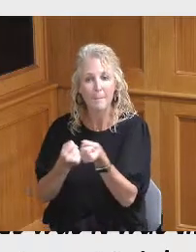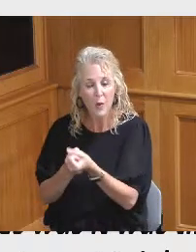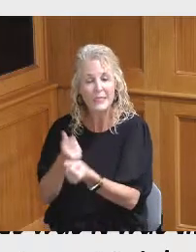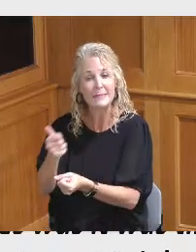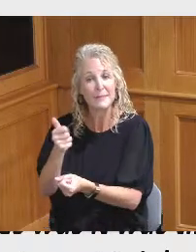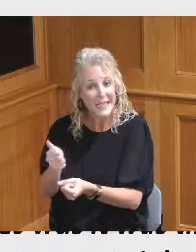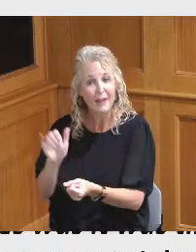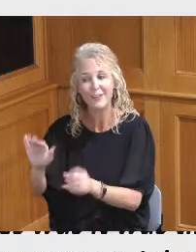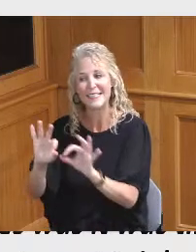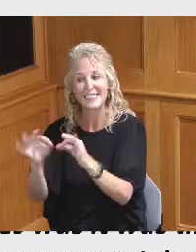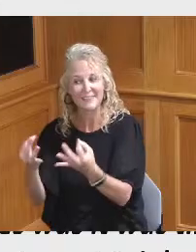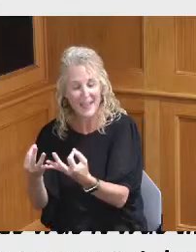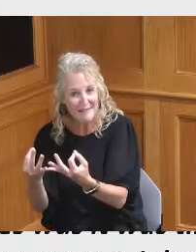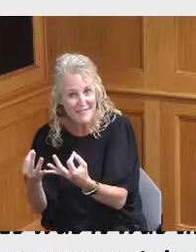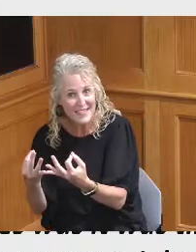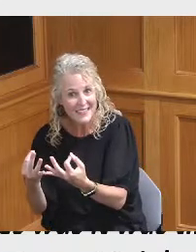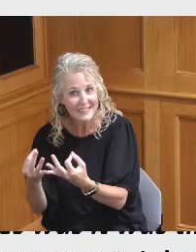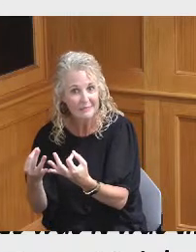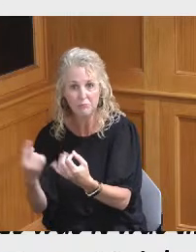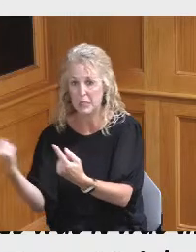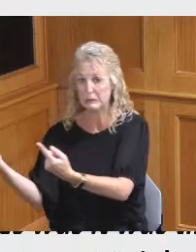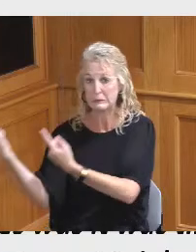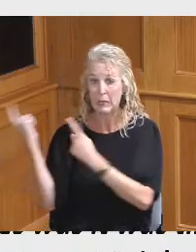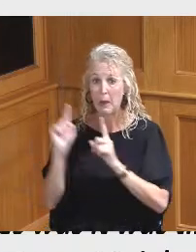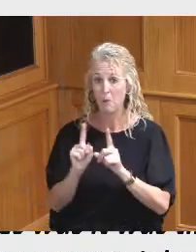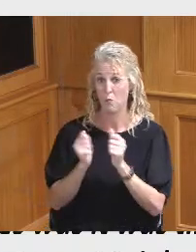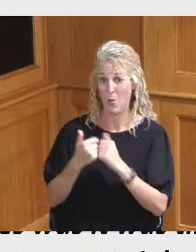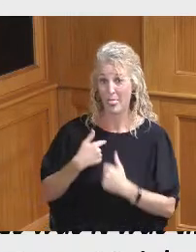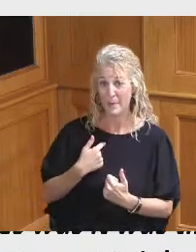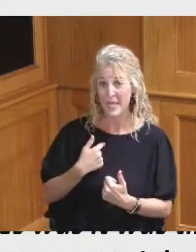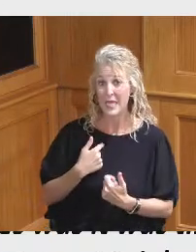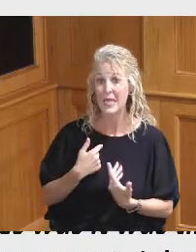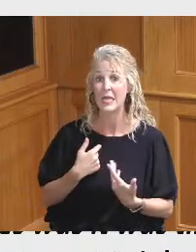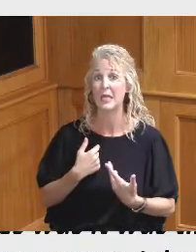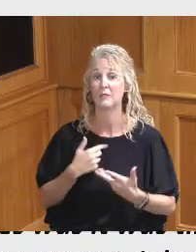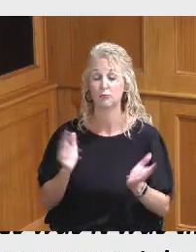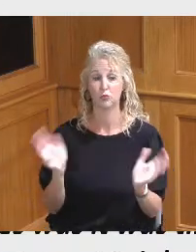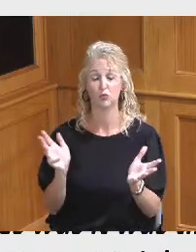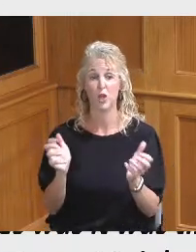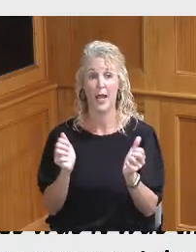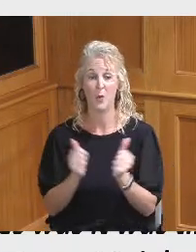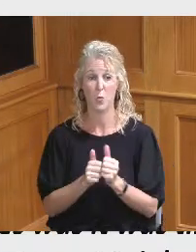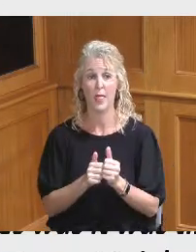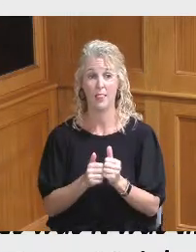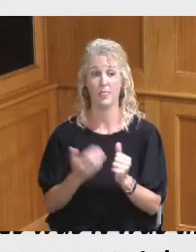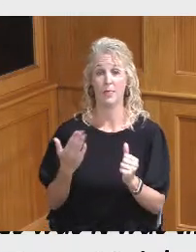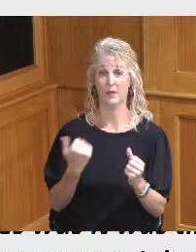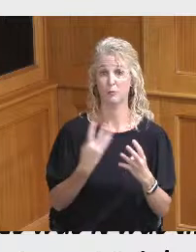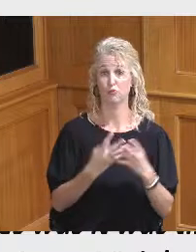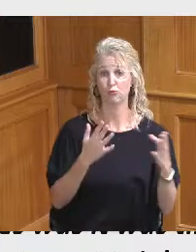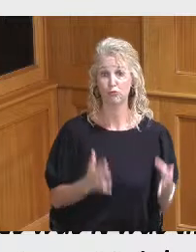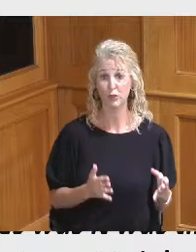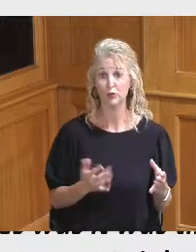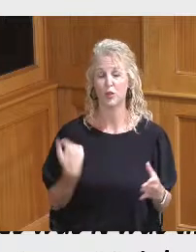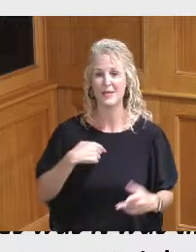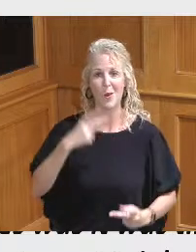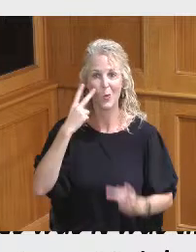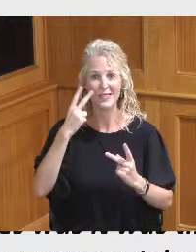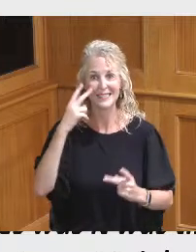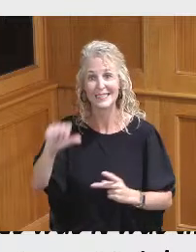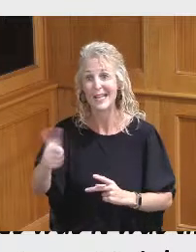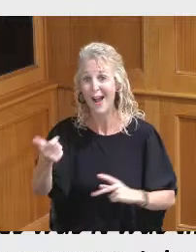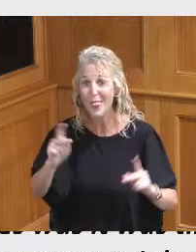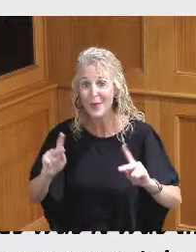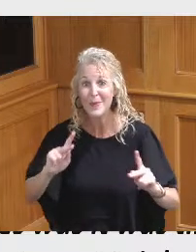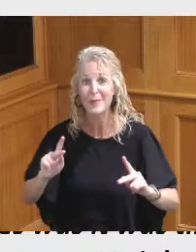family. He has come out to speak with me at returning citizens events, and is a testament to the advocacy and